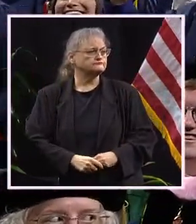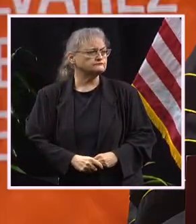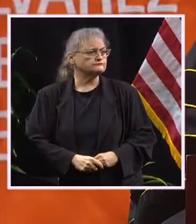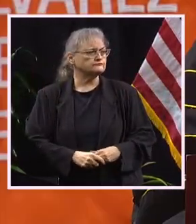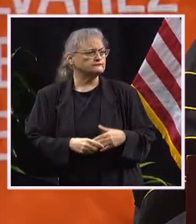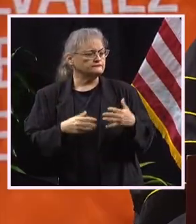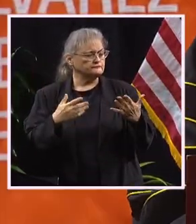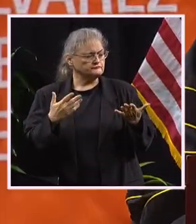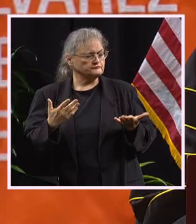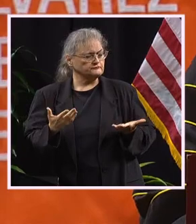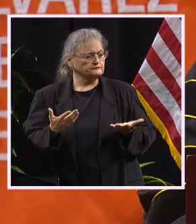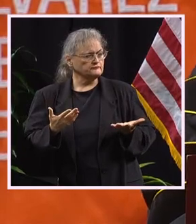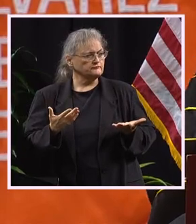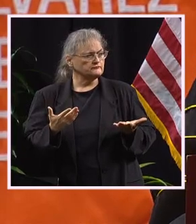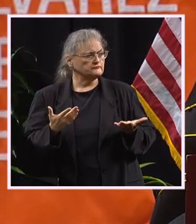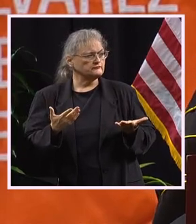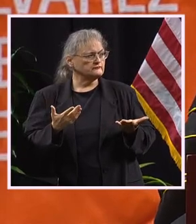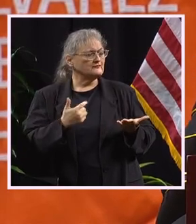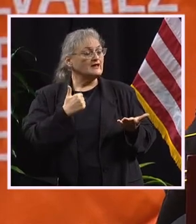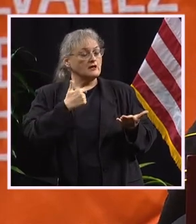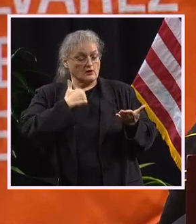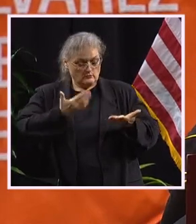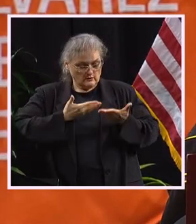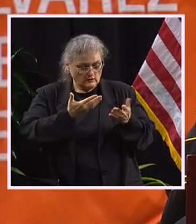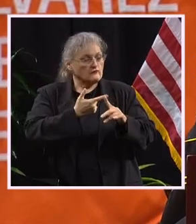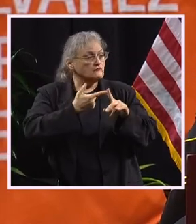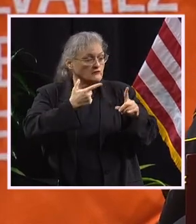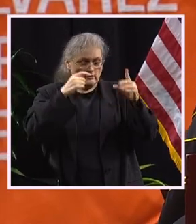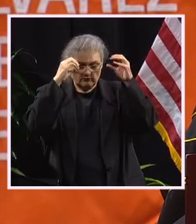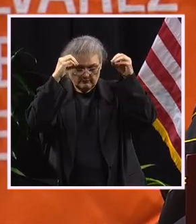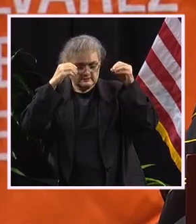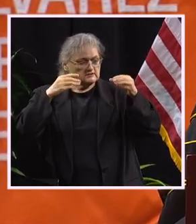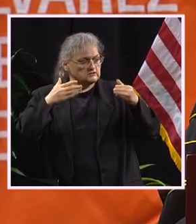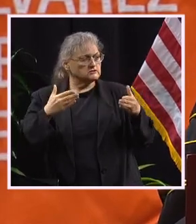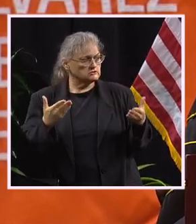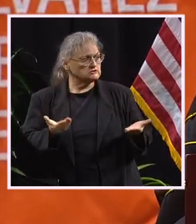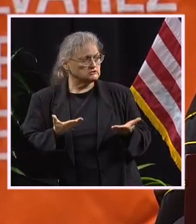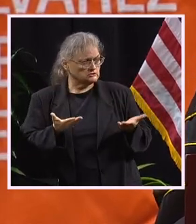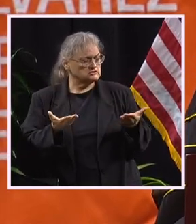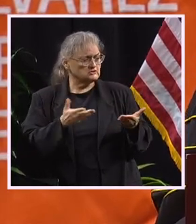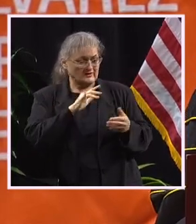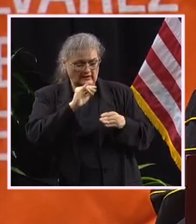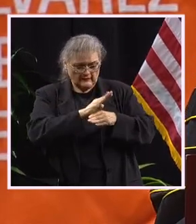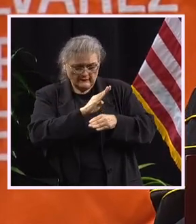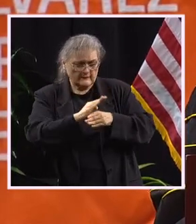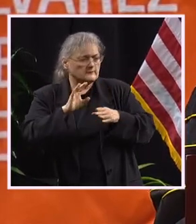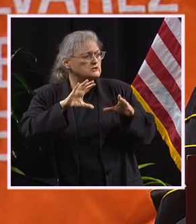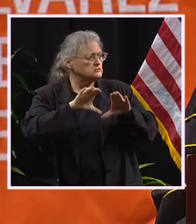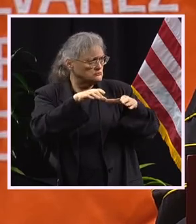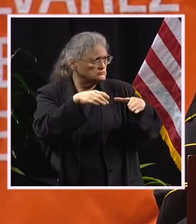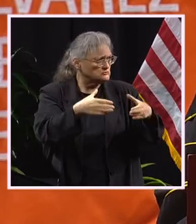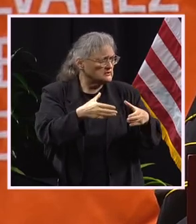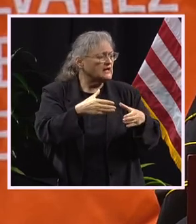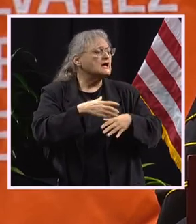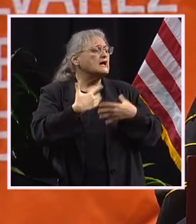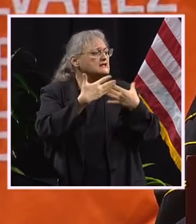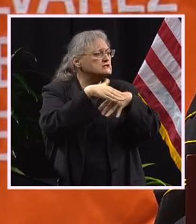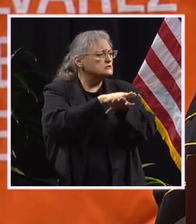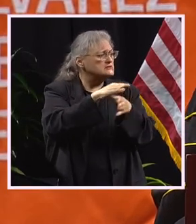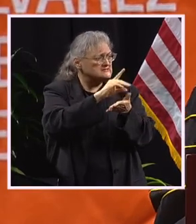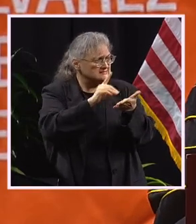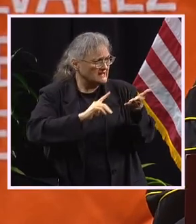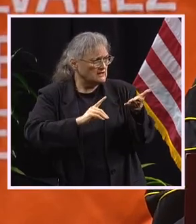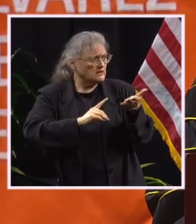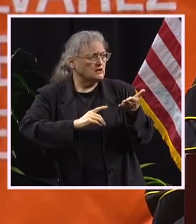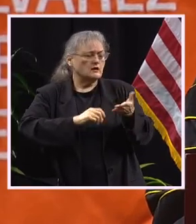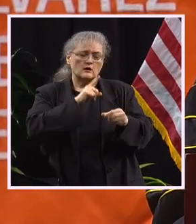Provost Espy, upon recommendation of the faculty of the Margie and Bill Klesse College of Engineering and Integrated Design, I certify to you that